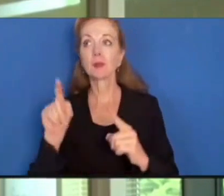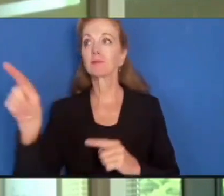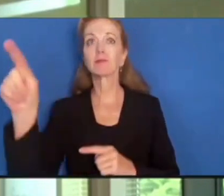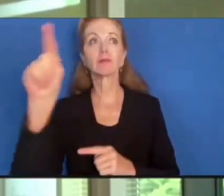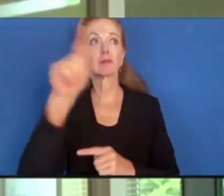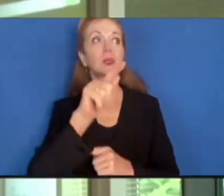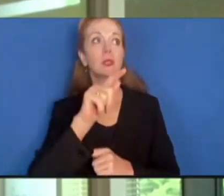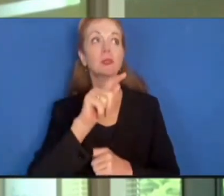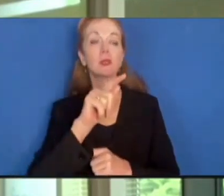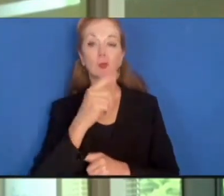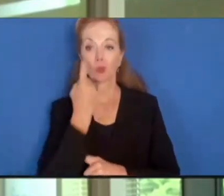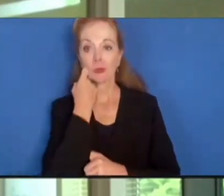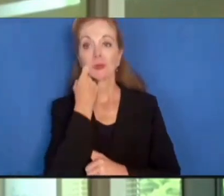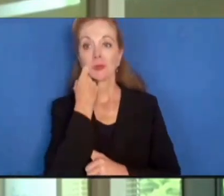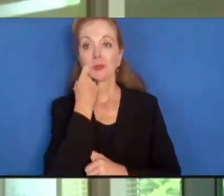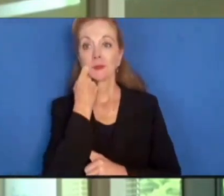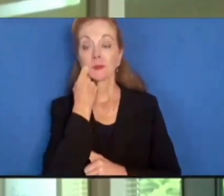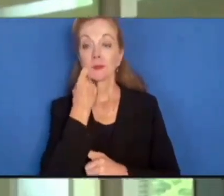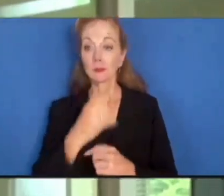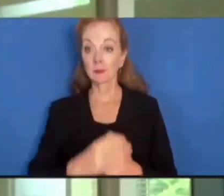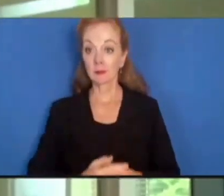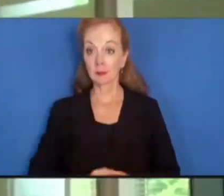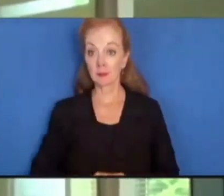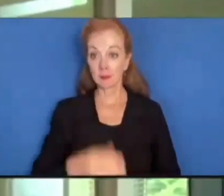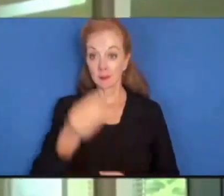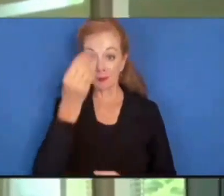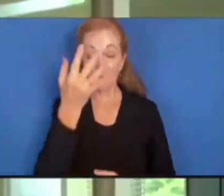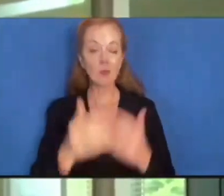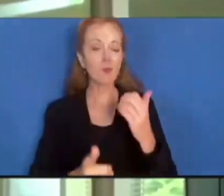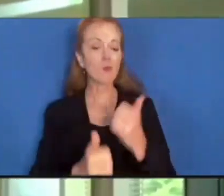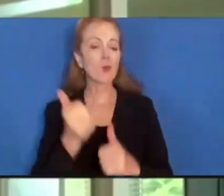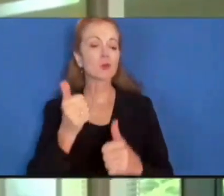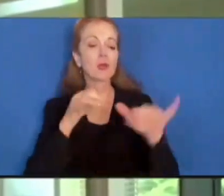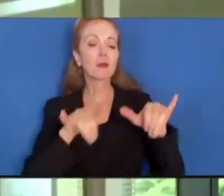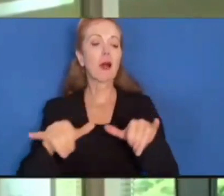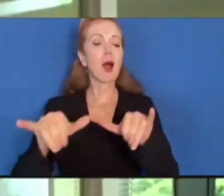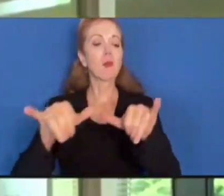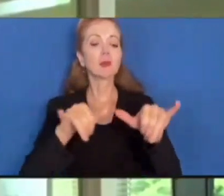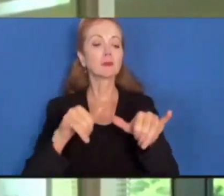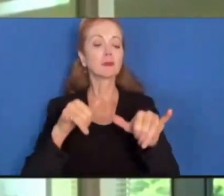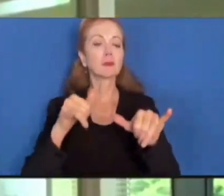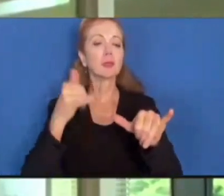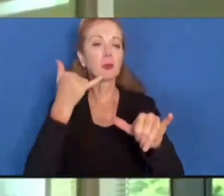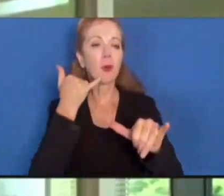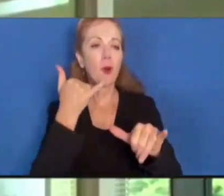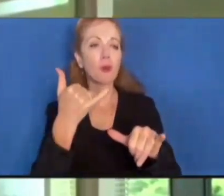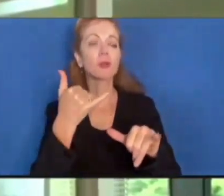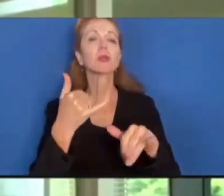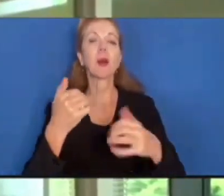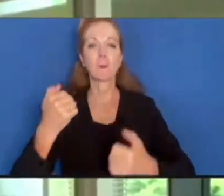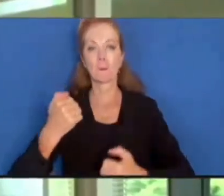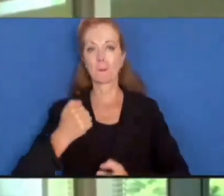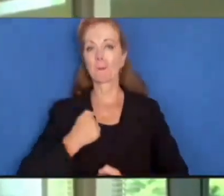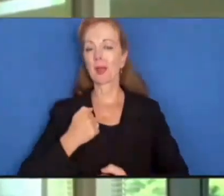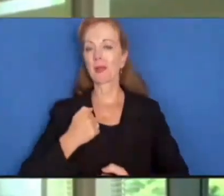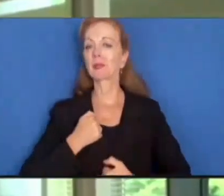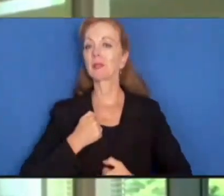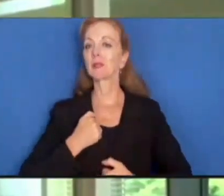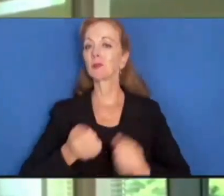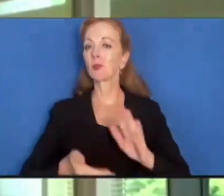recently. One of the most common calls that we go on is military ordnance. We do get a lot of calls with that, with